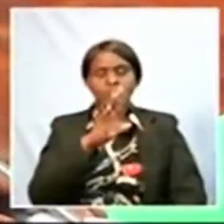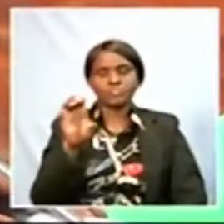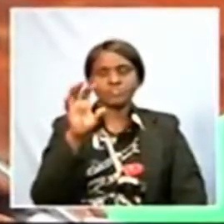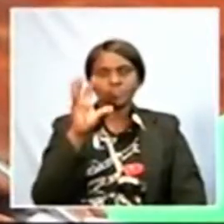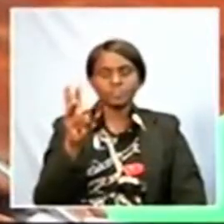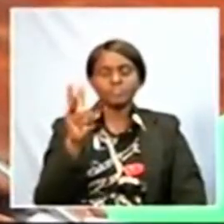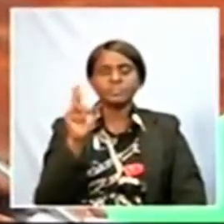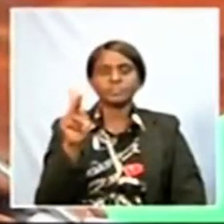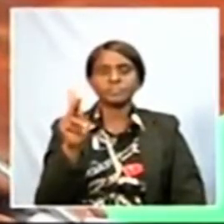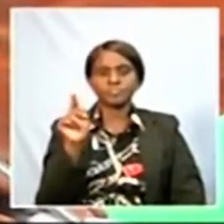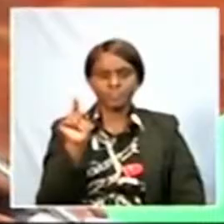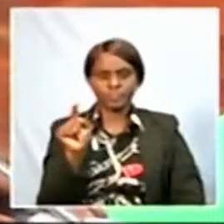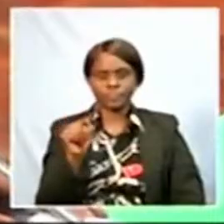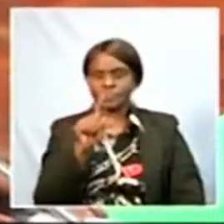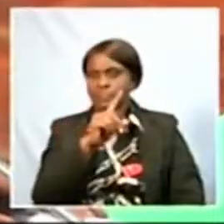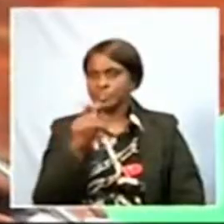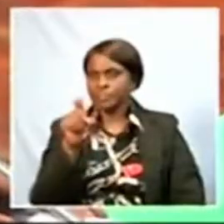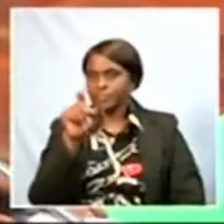176,406 kwacha and